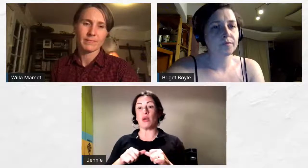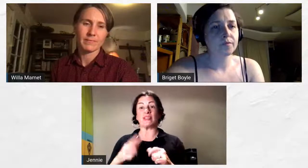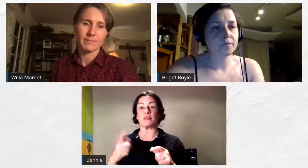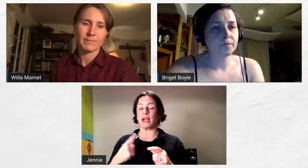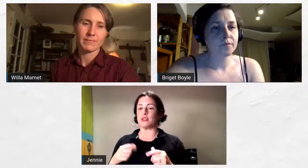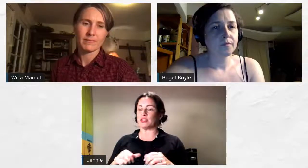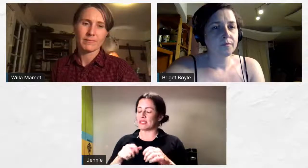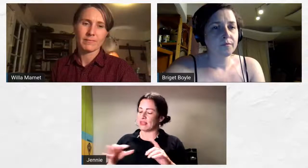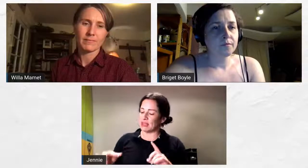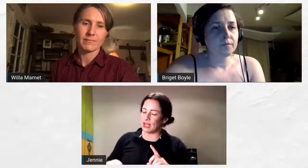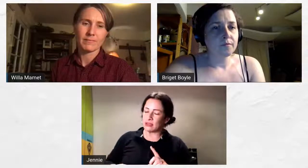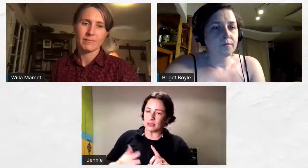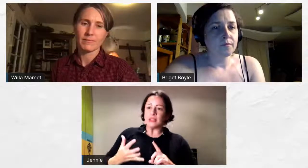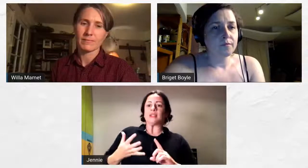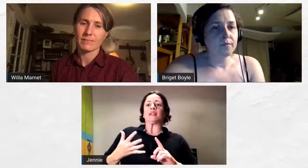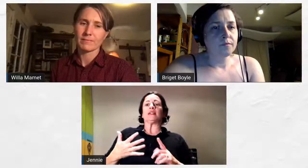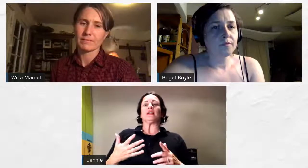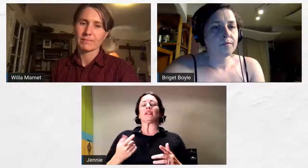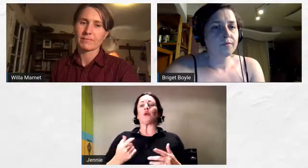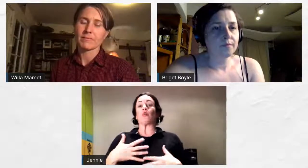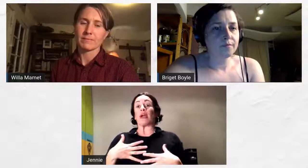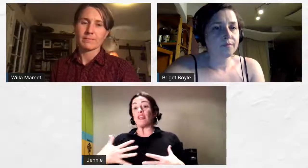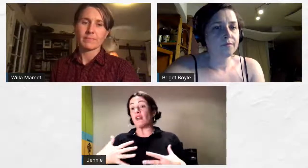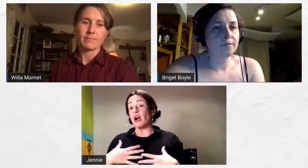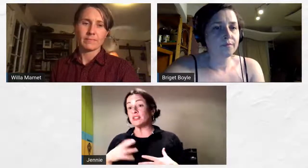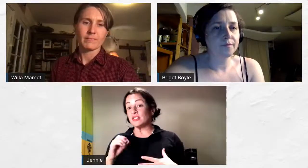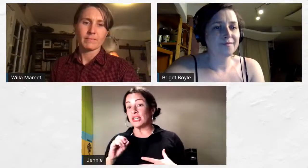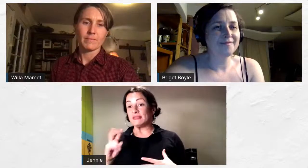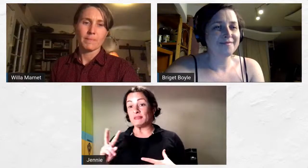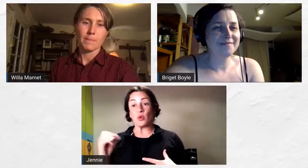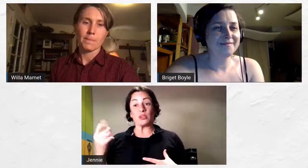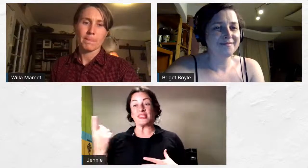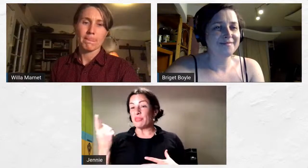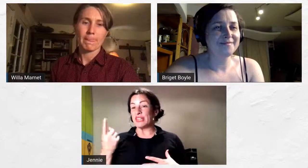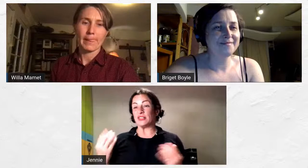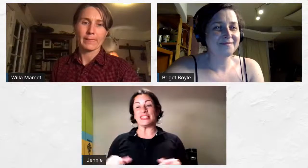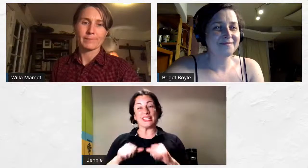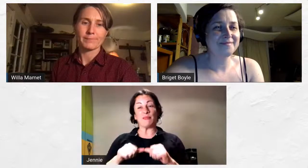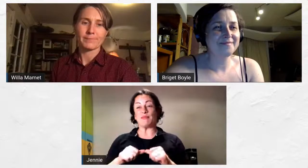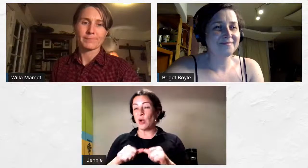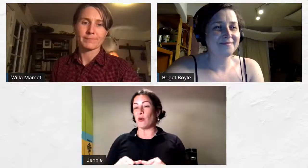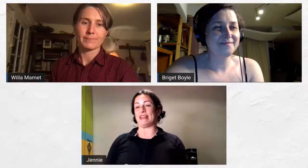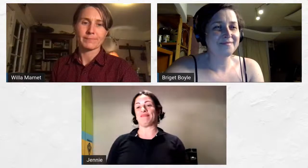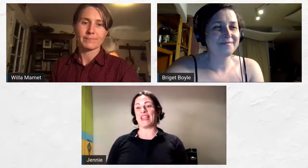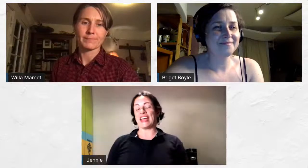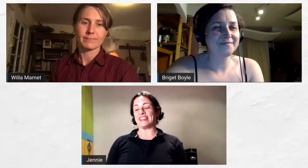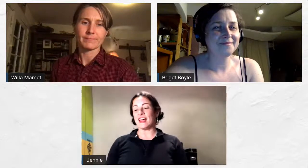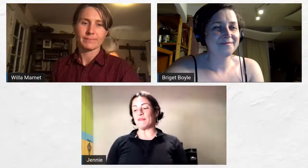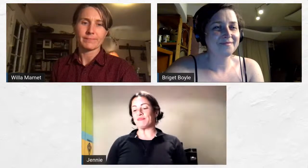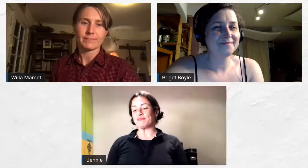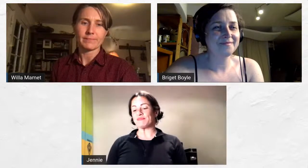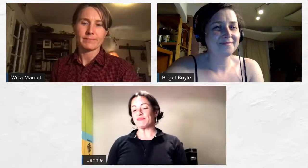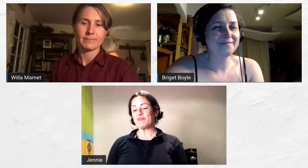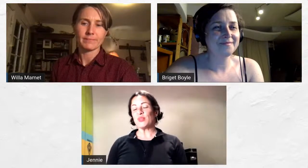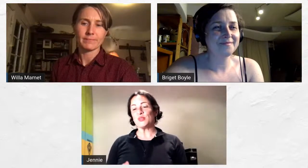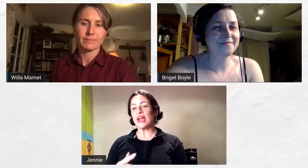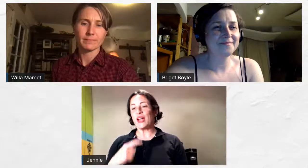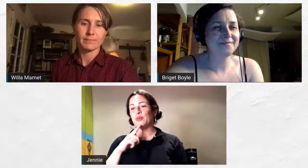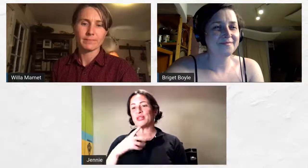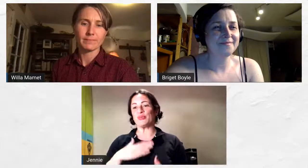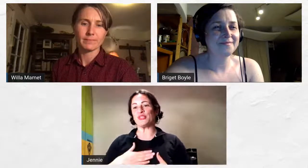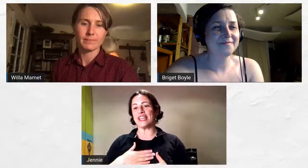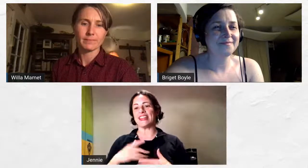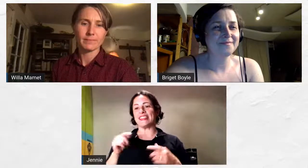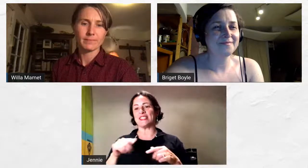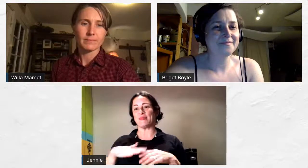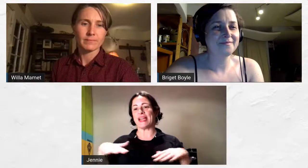just keep going. Sometimes you just need that like little breath of oxygen or something just to keep going. And so yeah, I